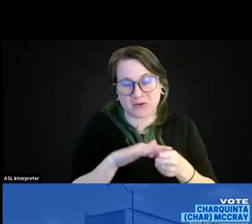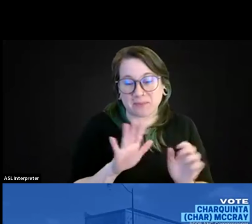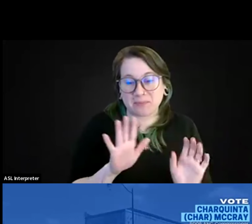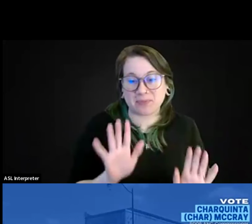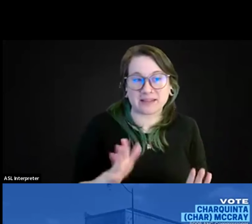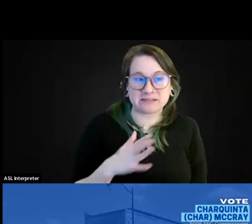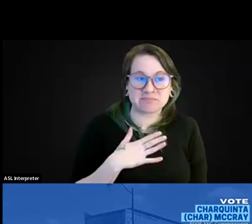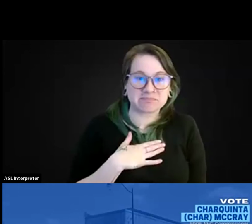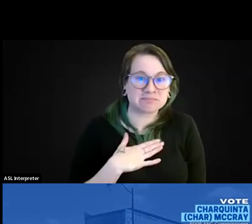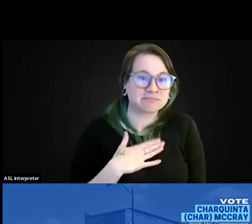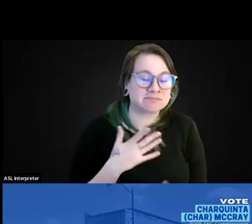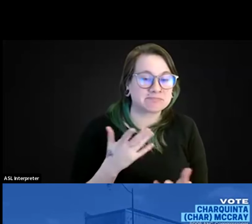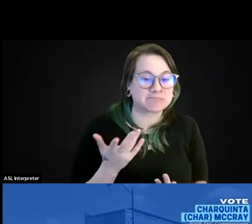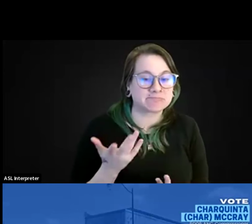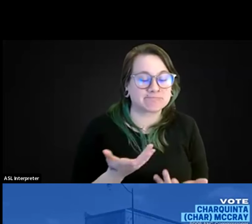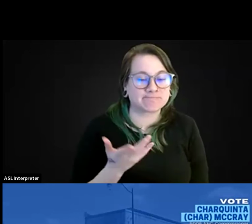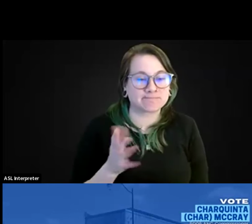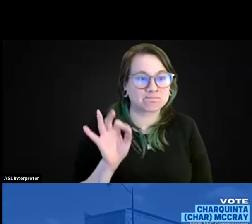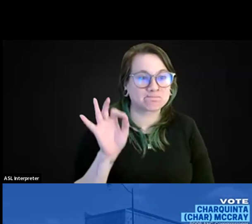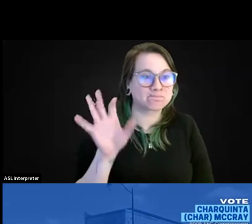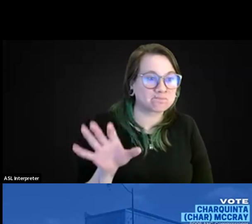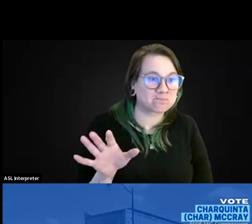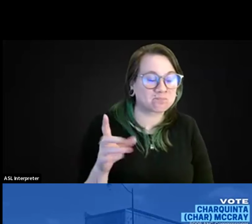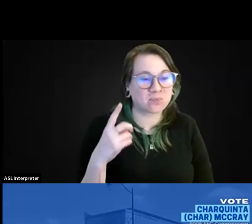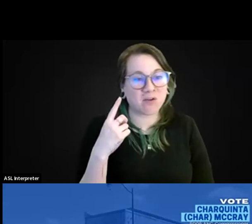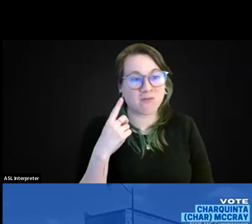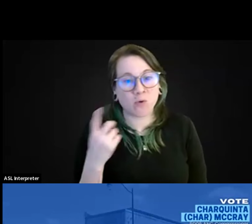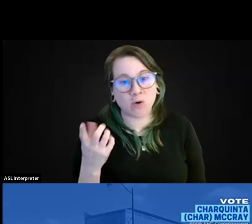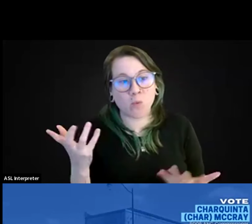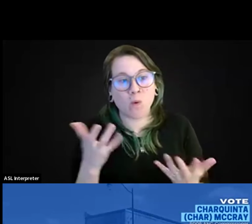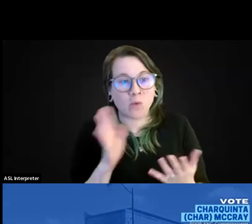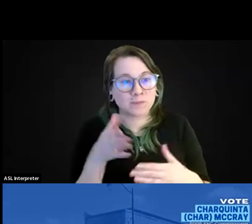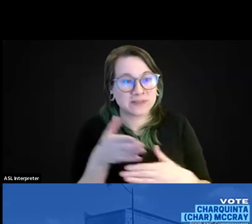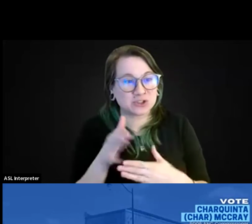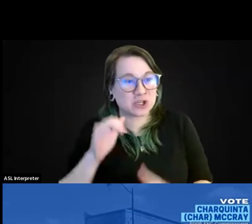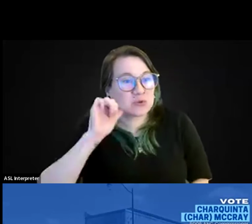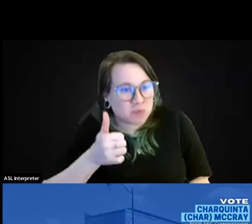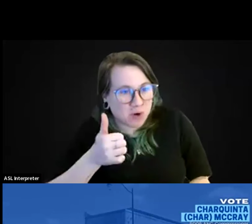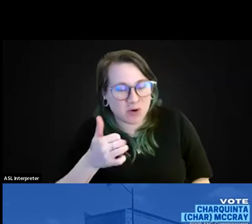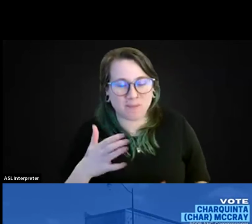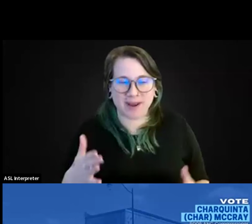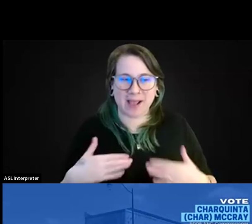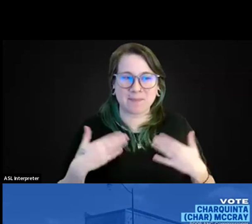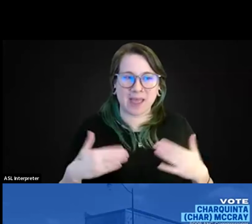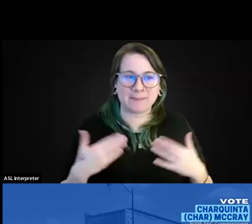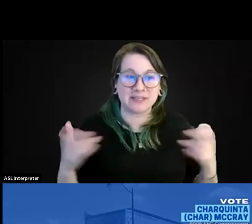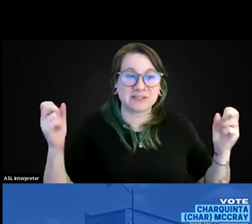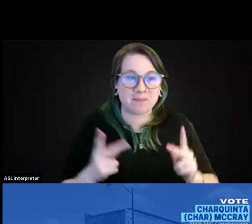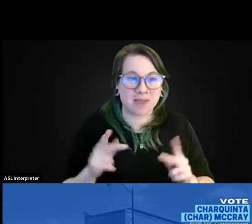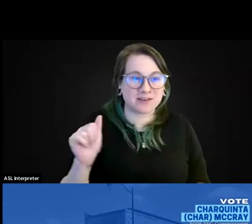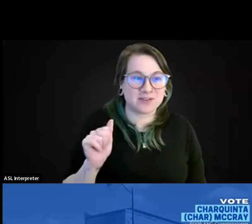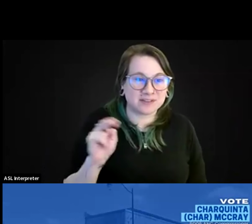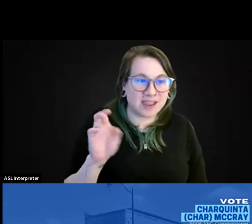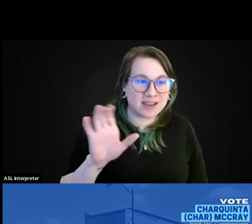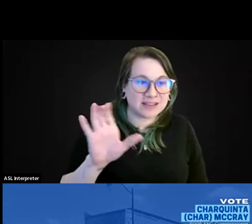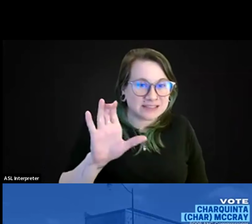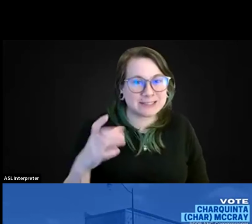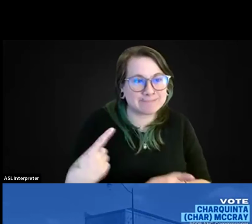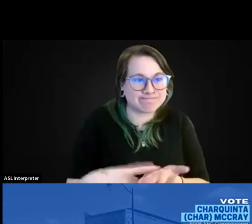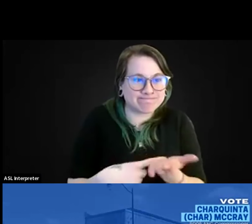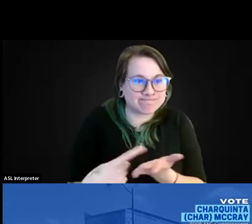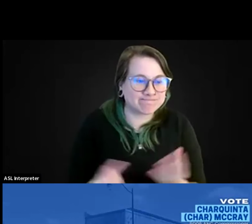bit of a primer on what will be shared tomorrow, but I'm happy to come back to this ANC and